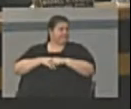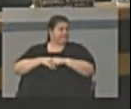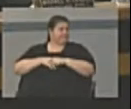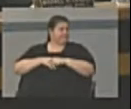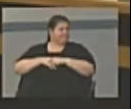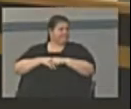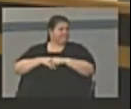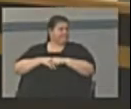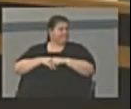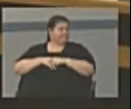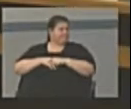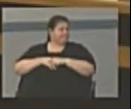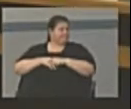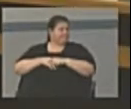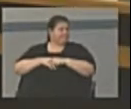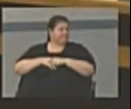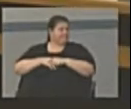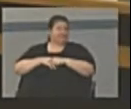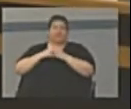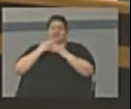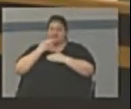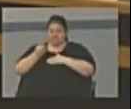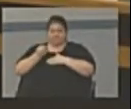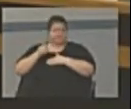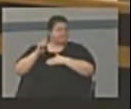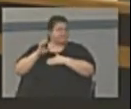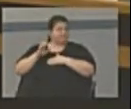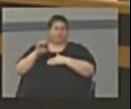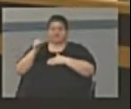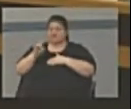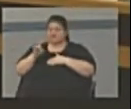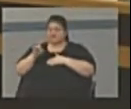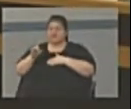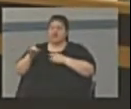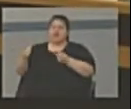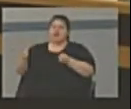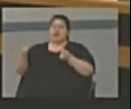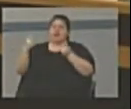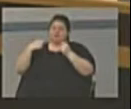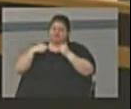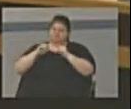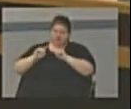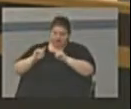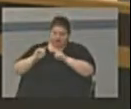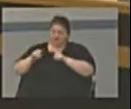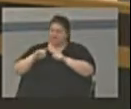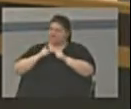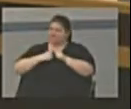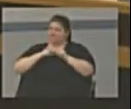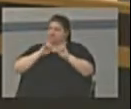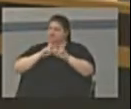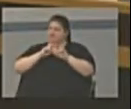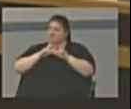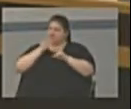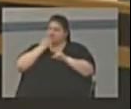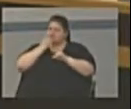Thank you, Mr. Liza. December 18th, I attended the First Responders Dinner here in